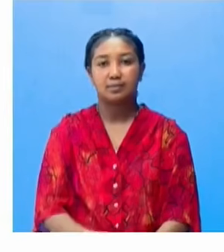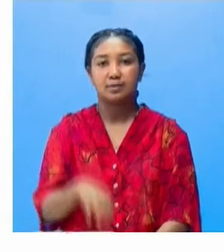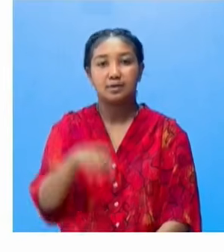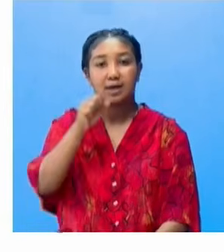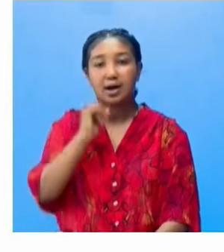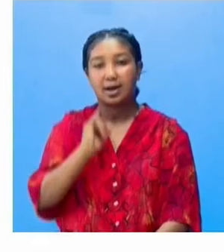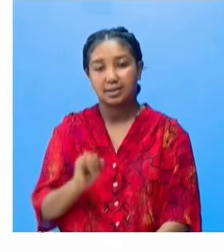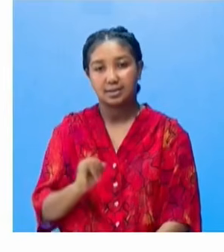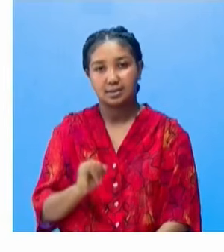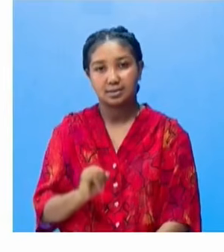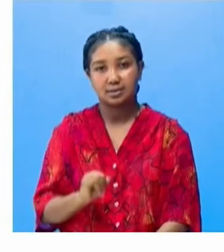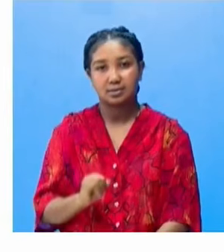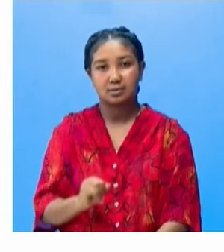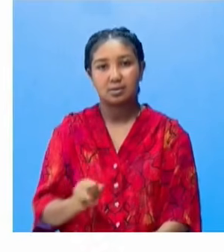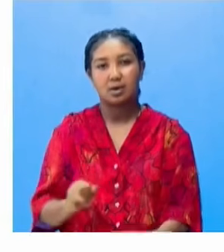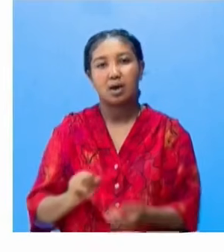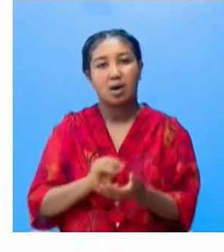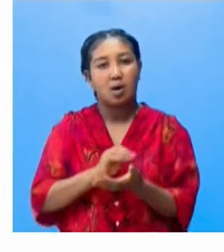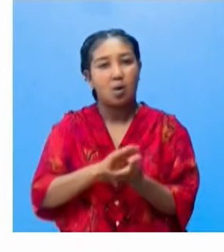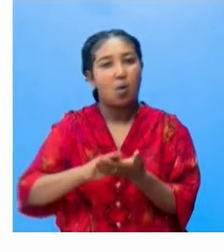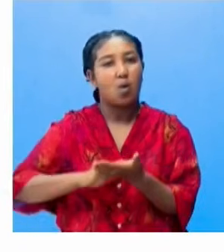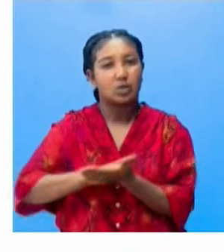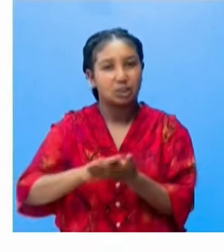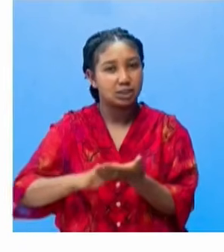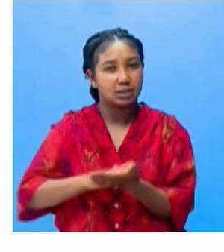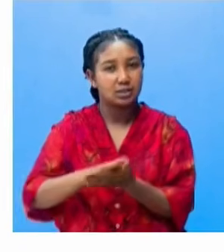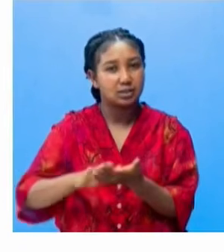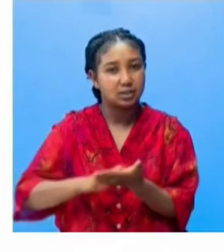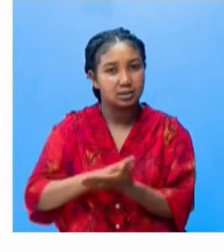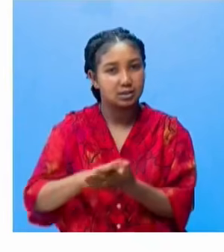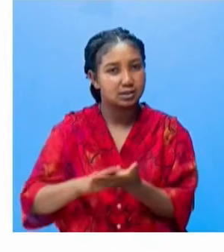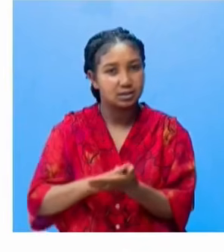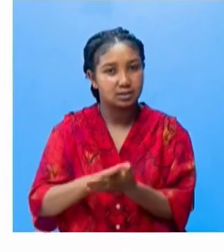is washing